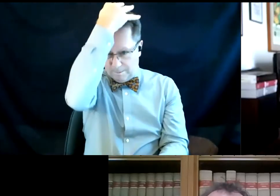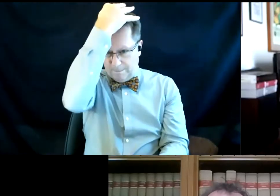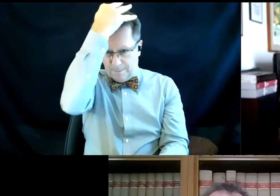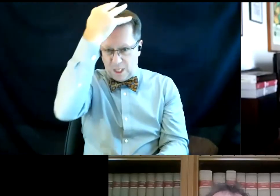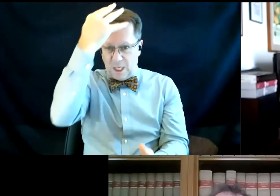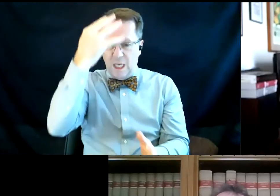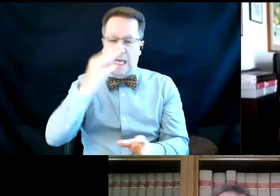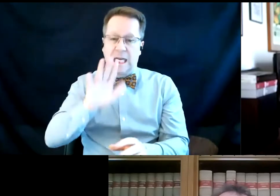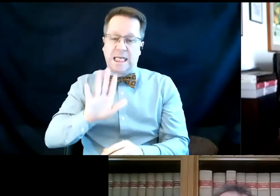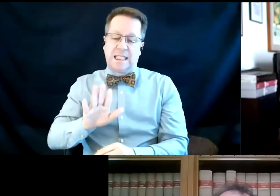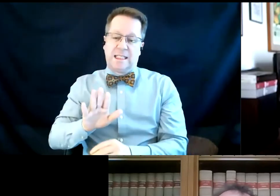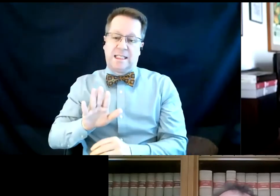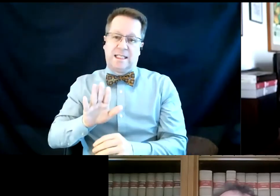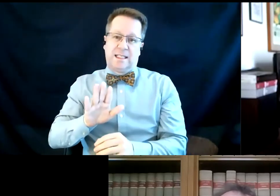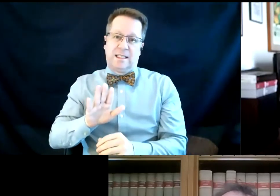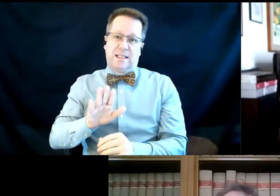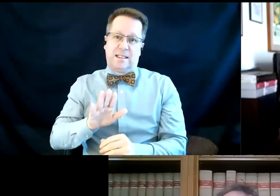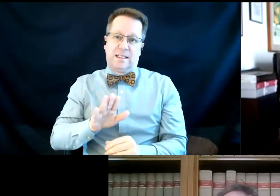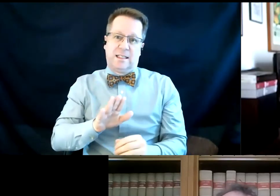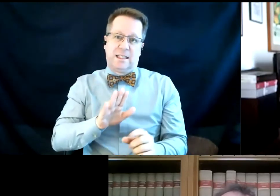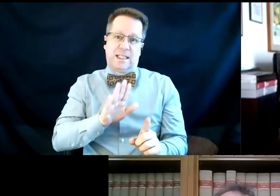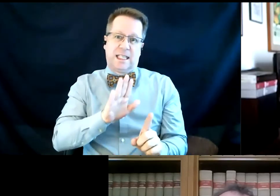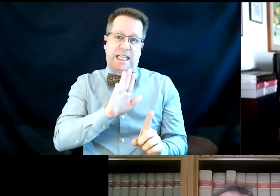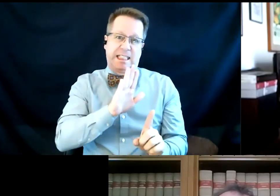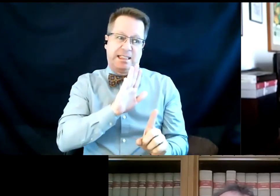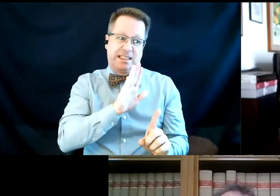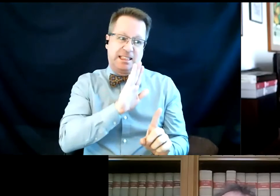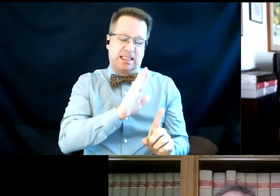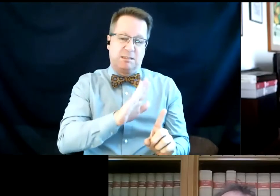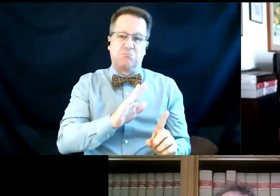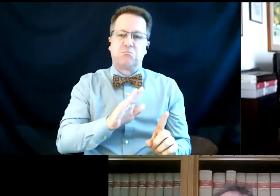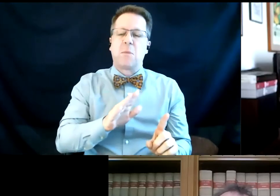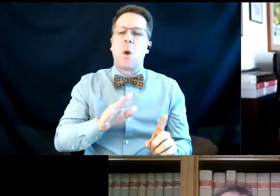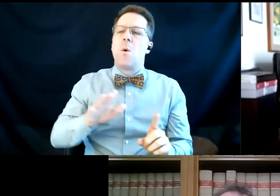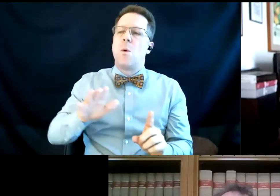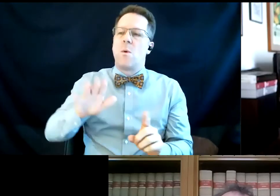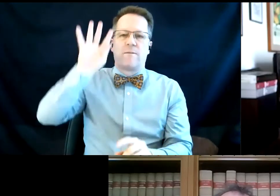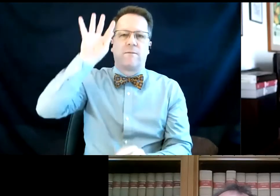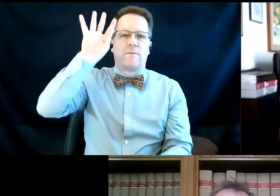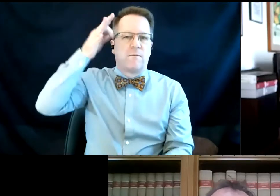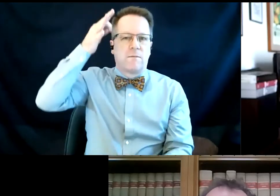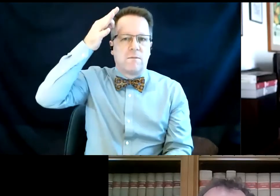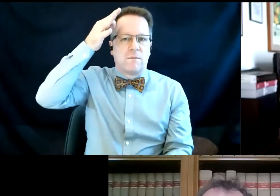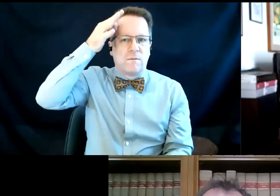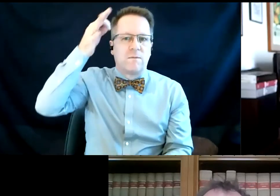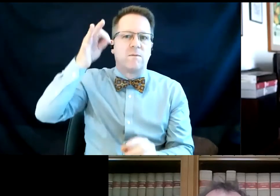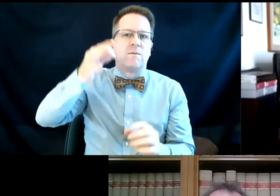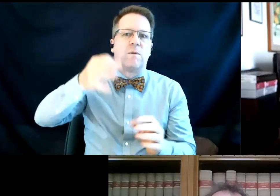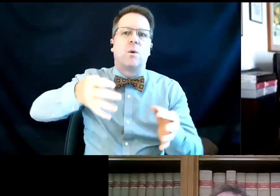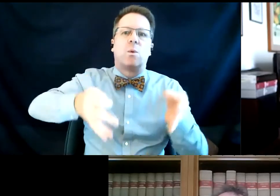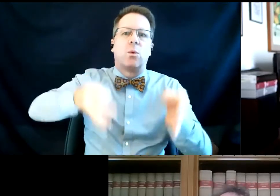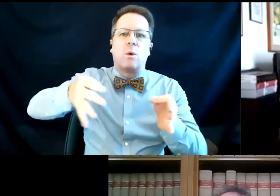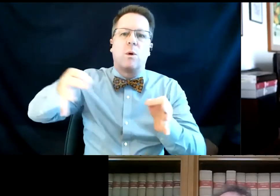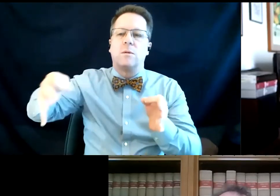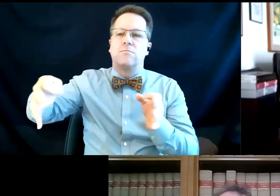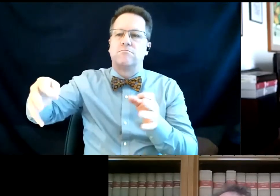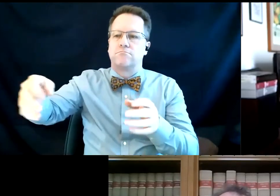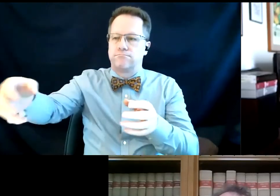well be his appointments to the federal bench. He's appointed well over 200